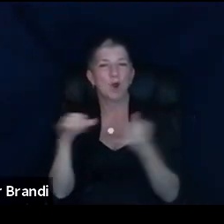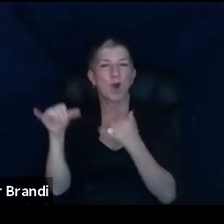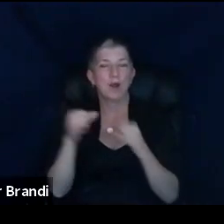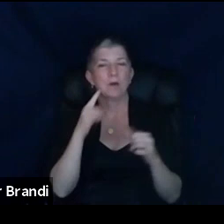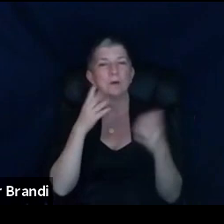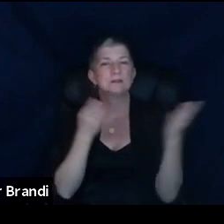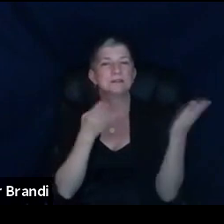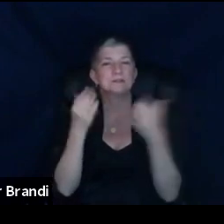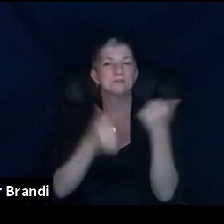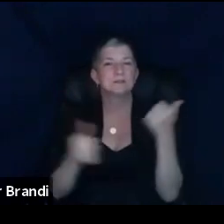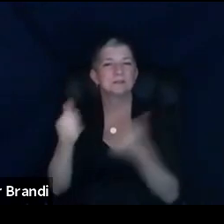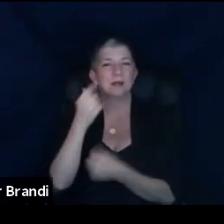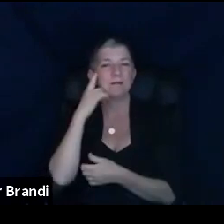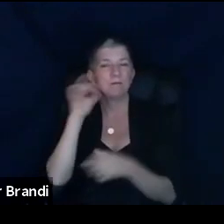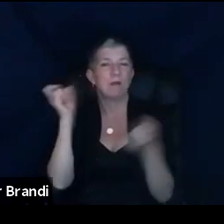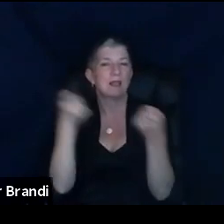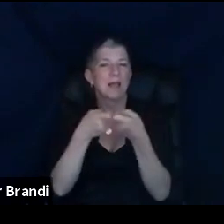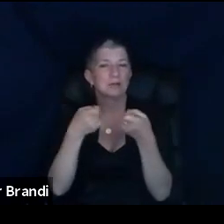top for electric.